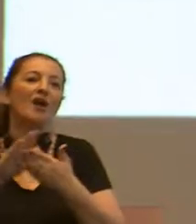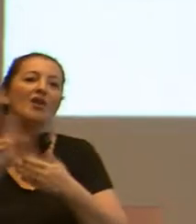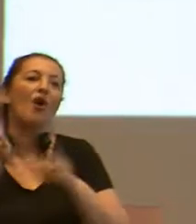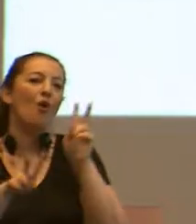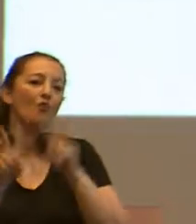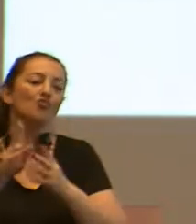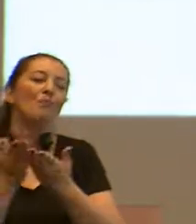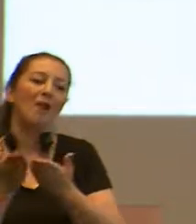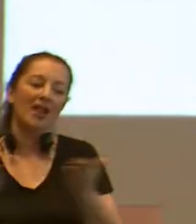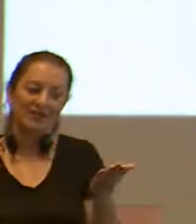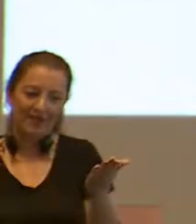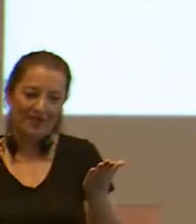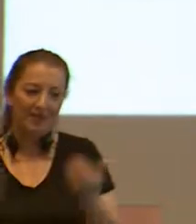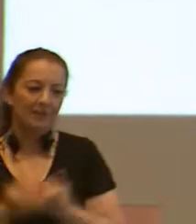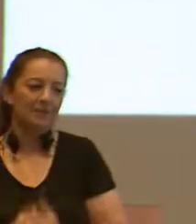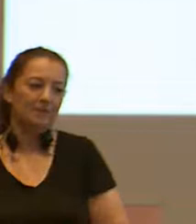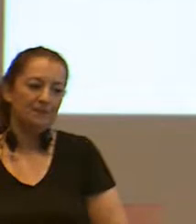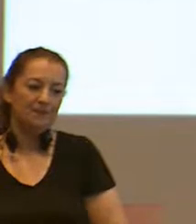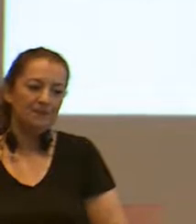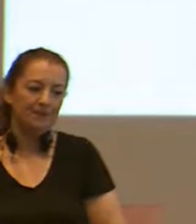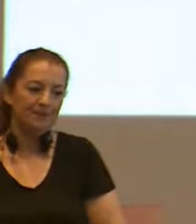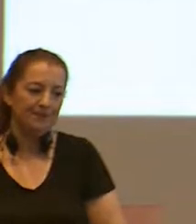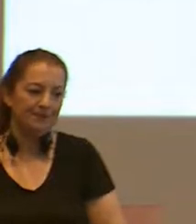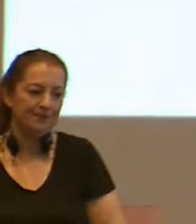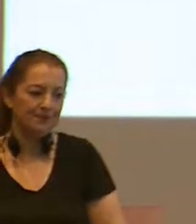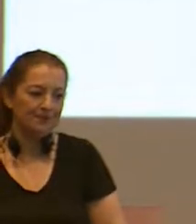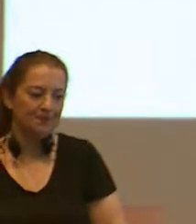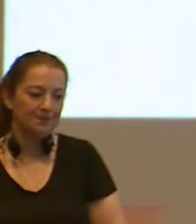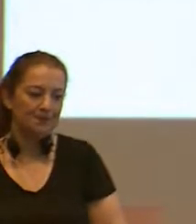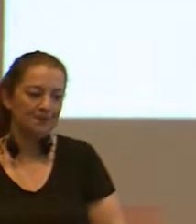they lost most of these people during the war